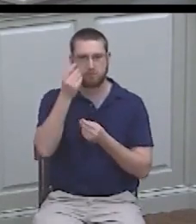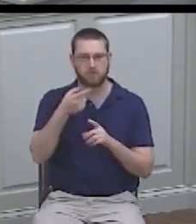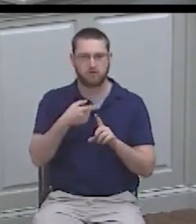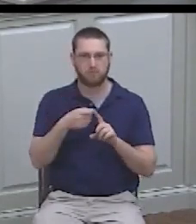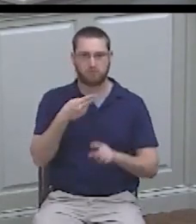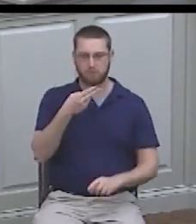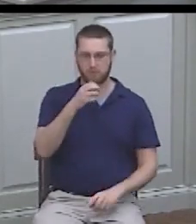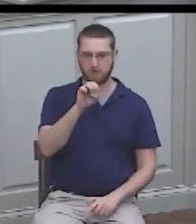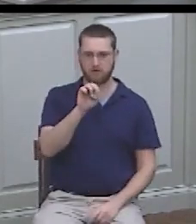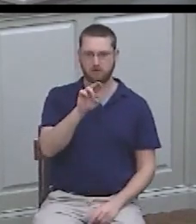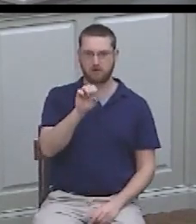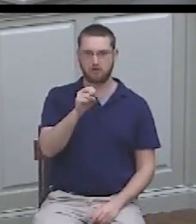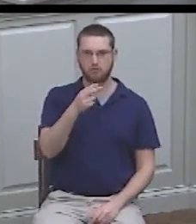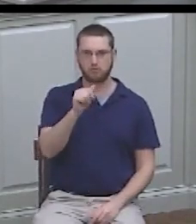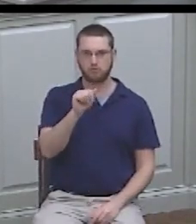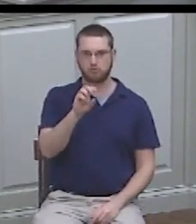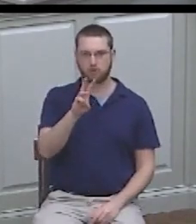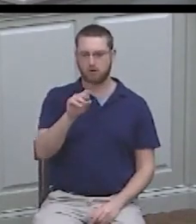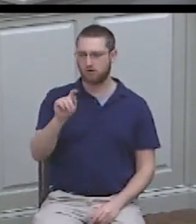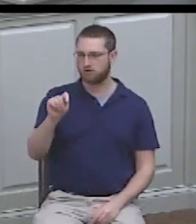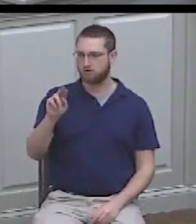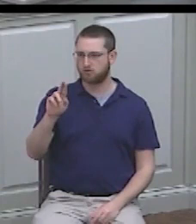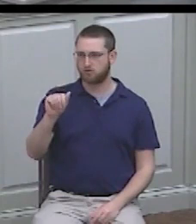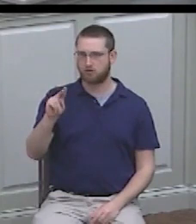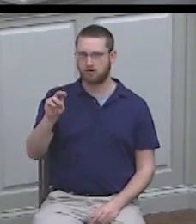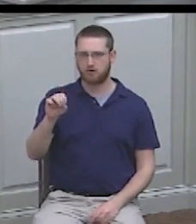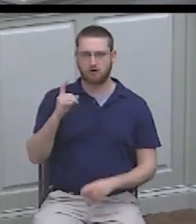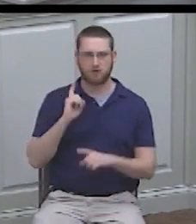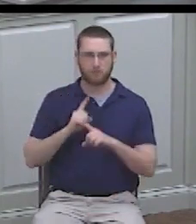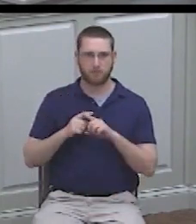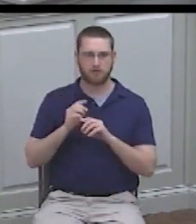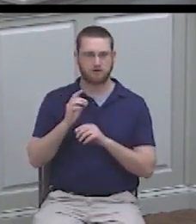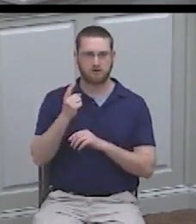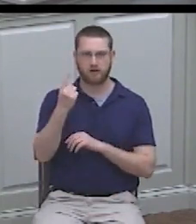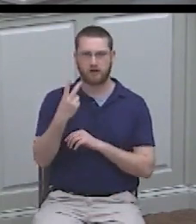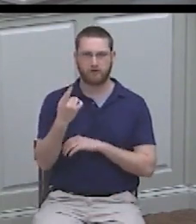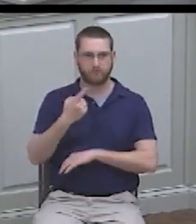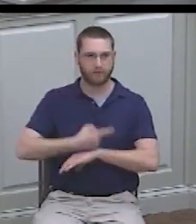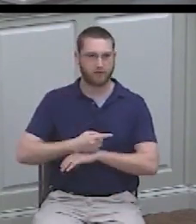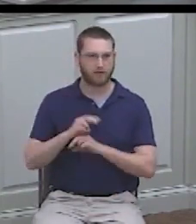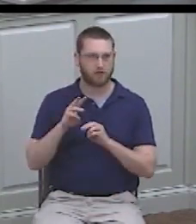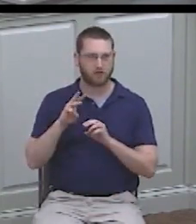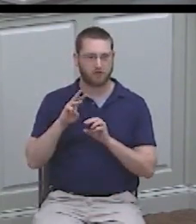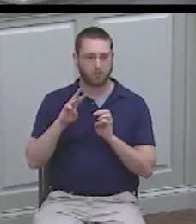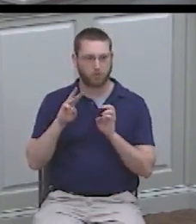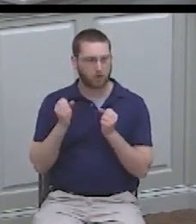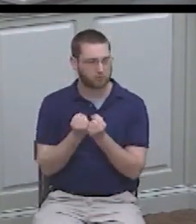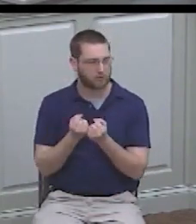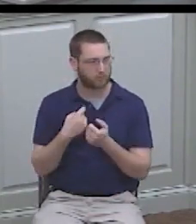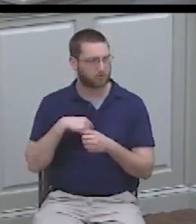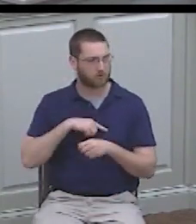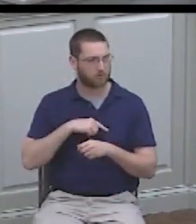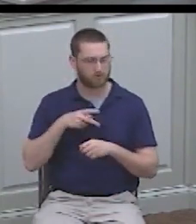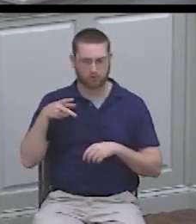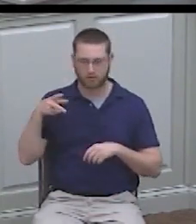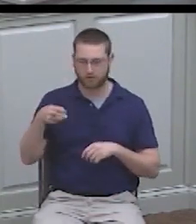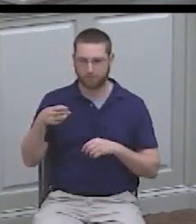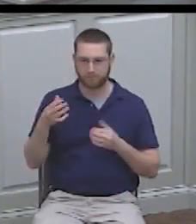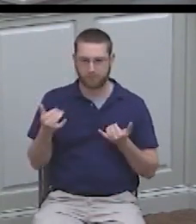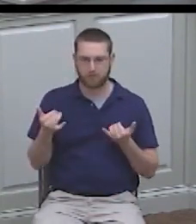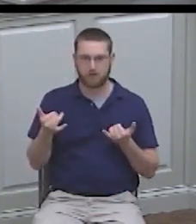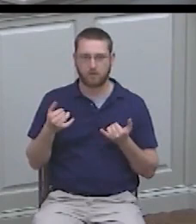Train. We've spent half a day in a workshop, so you're just seeing a snippet of where we've all already come